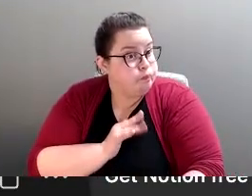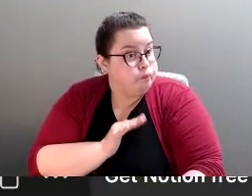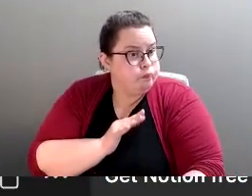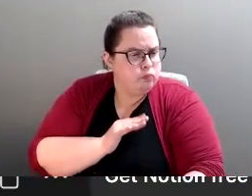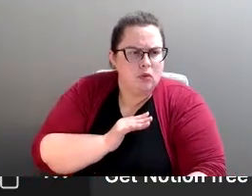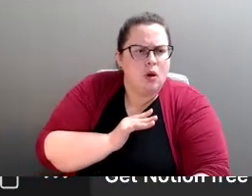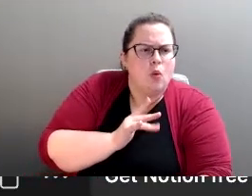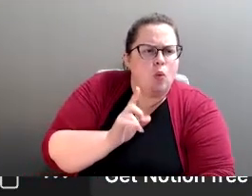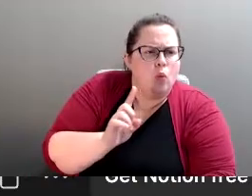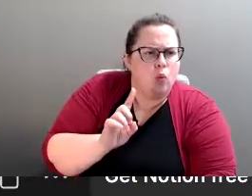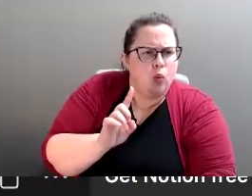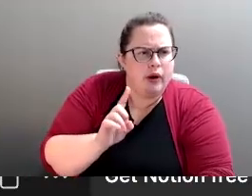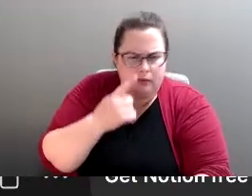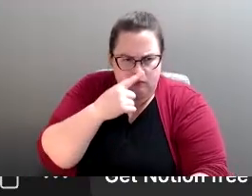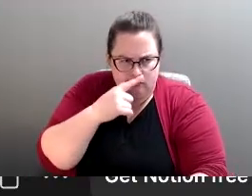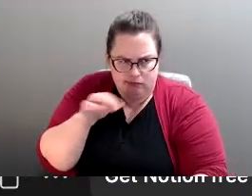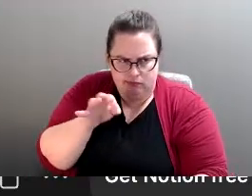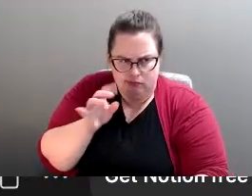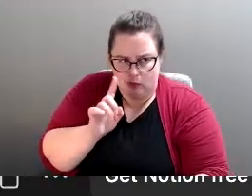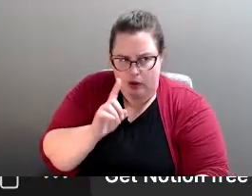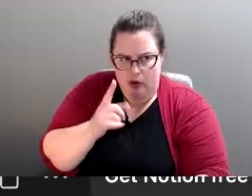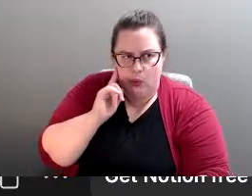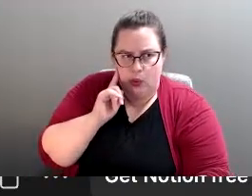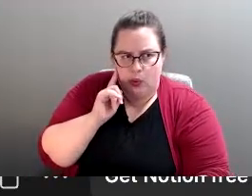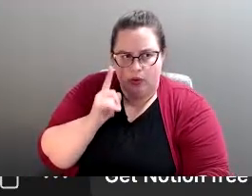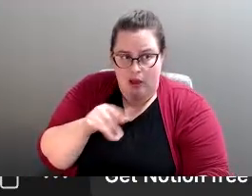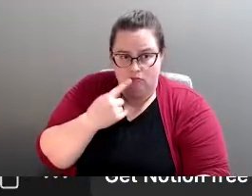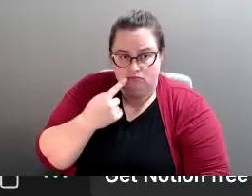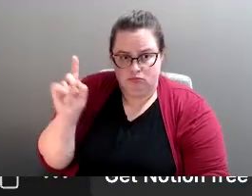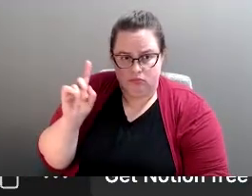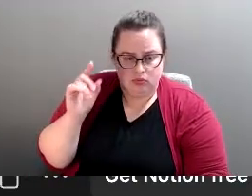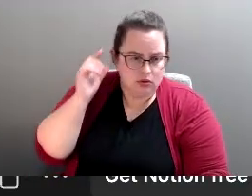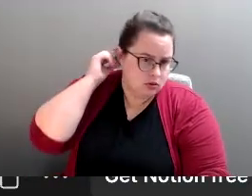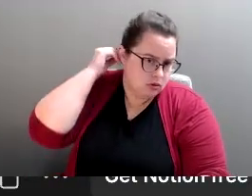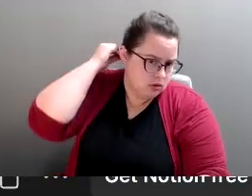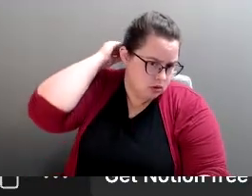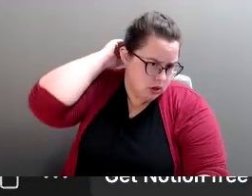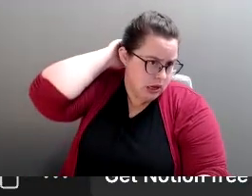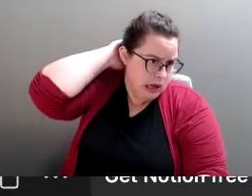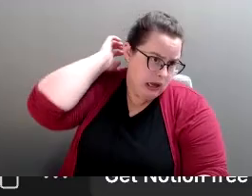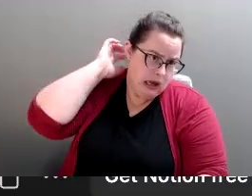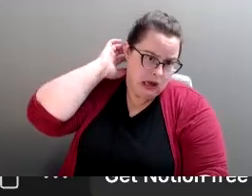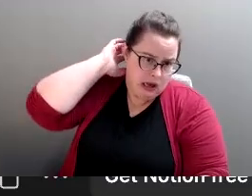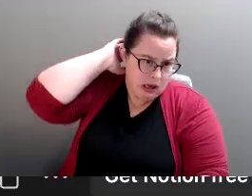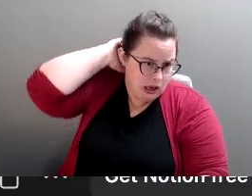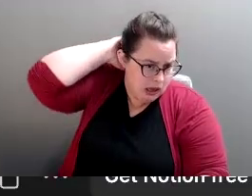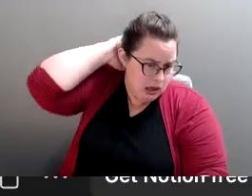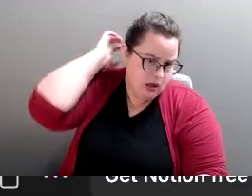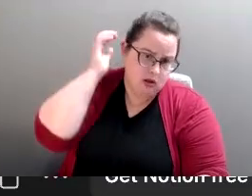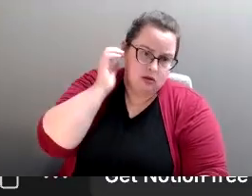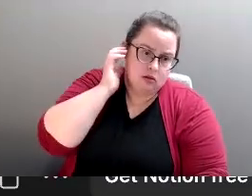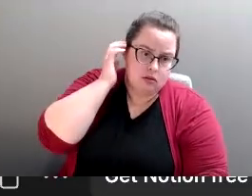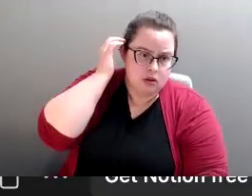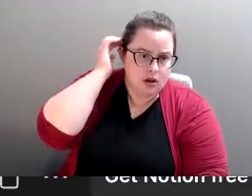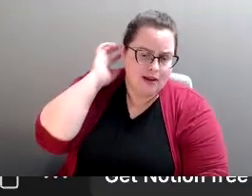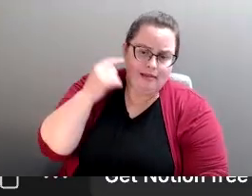ask in where is you heard supposed. that? Was that part Yeah, of the announcement that was released? I think, let me see, I think it's on the little